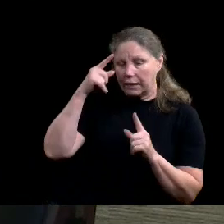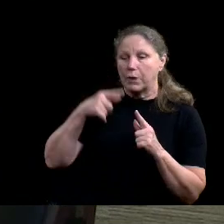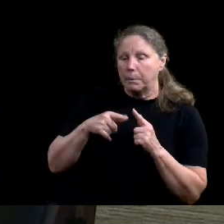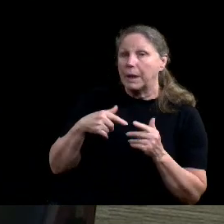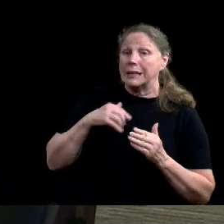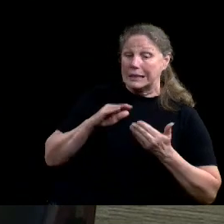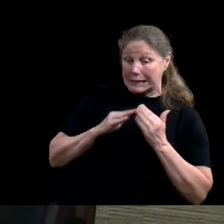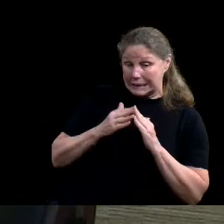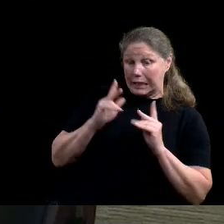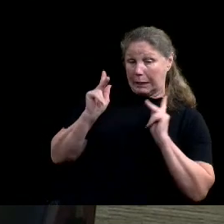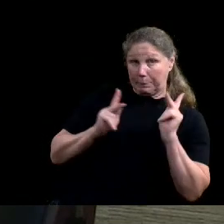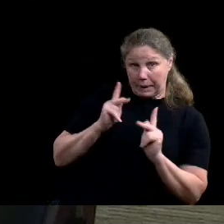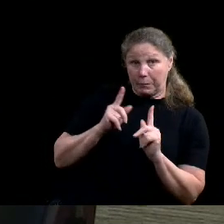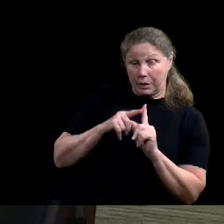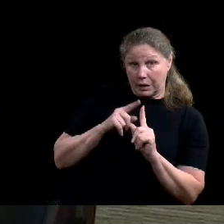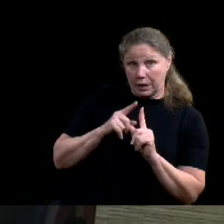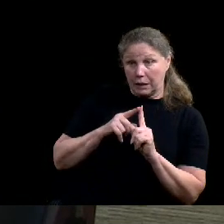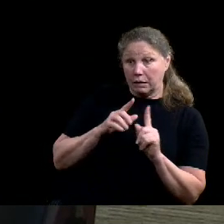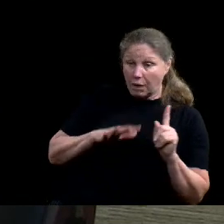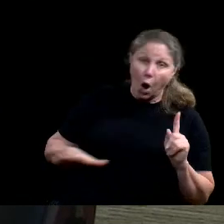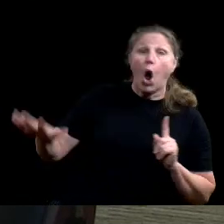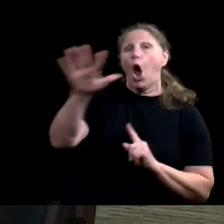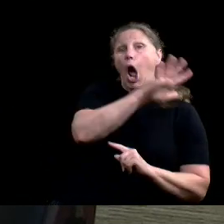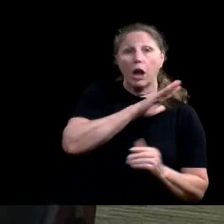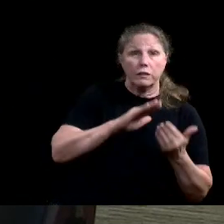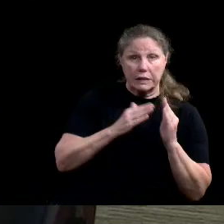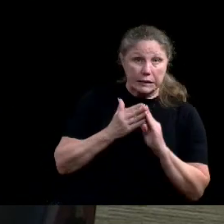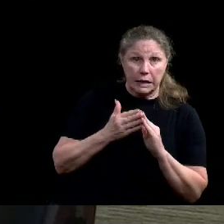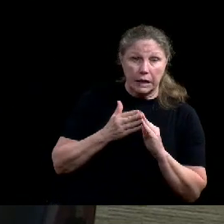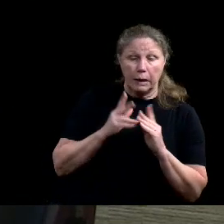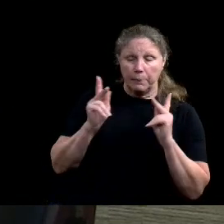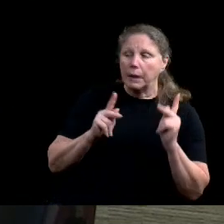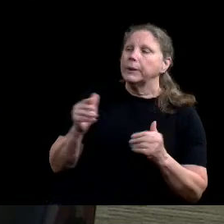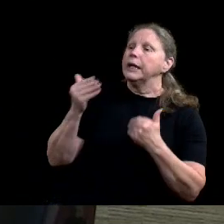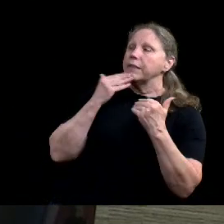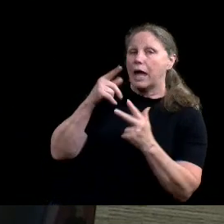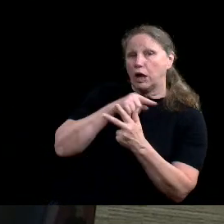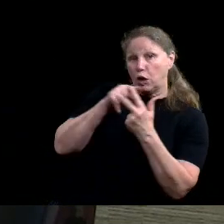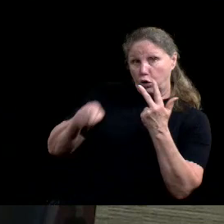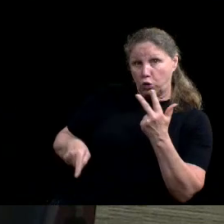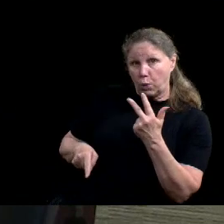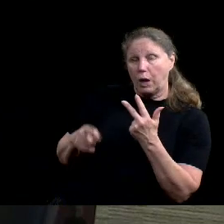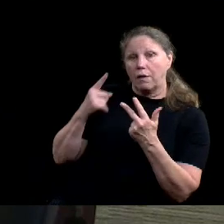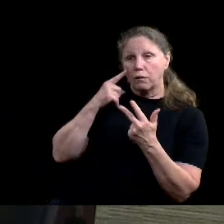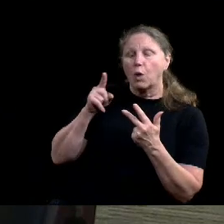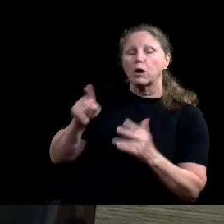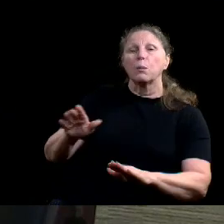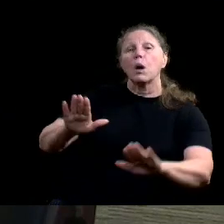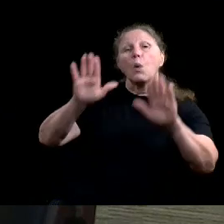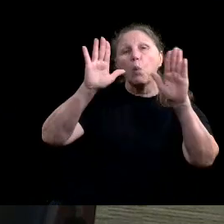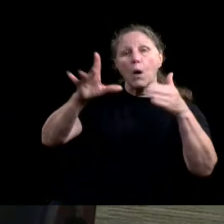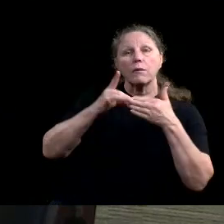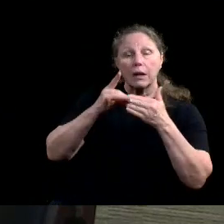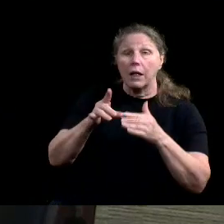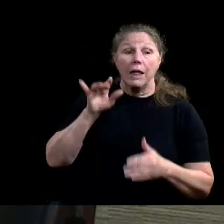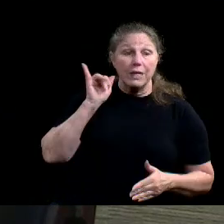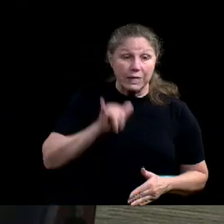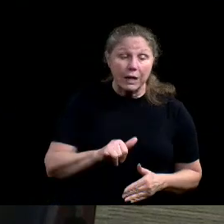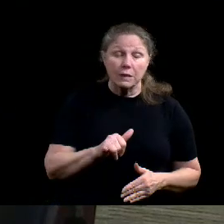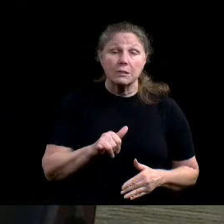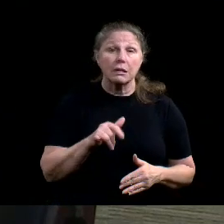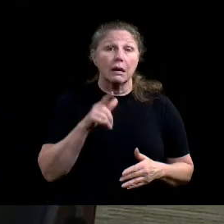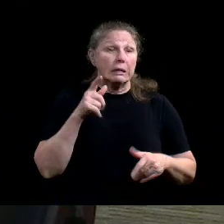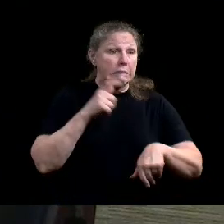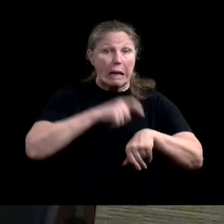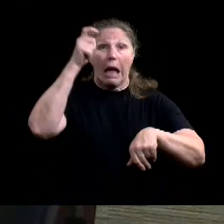county, thank the three of you all for being outstanding leaders. We could not be more blessed and fortunate to have outstanding leaders like